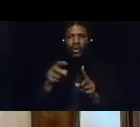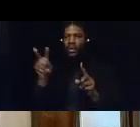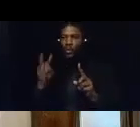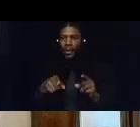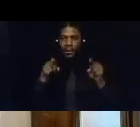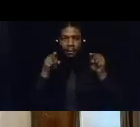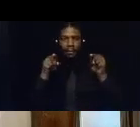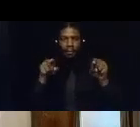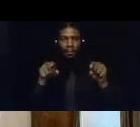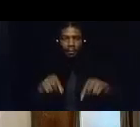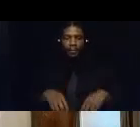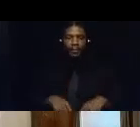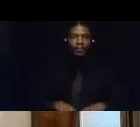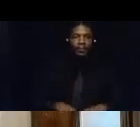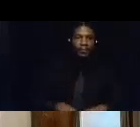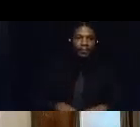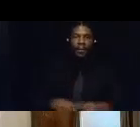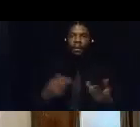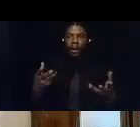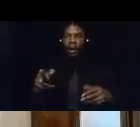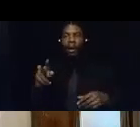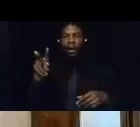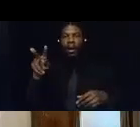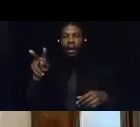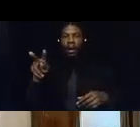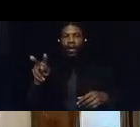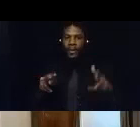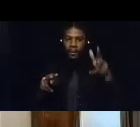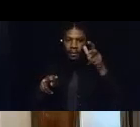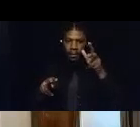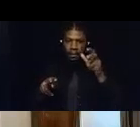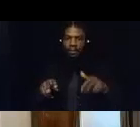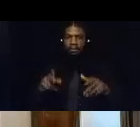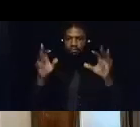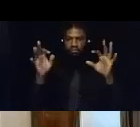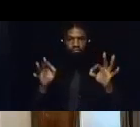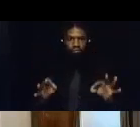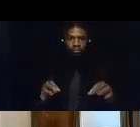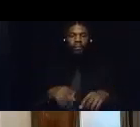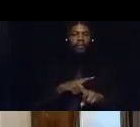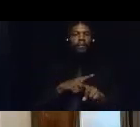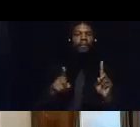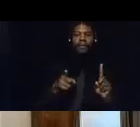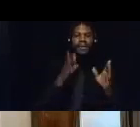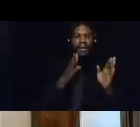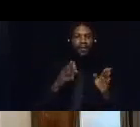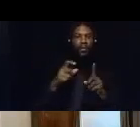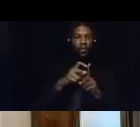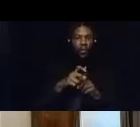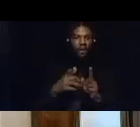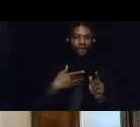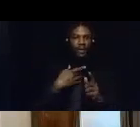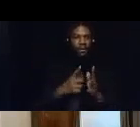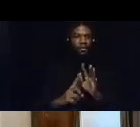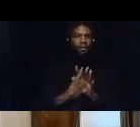But I really want you to think about individual words that resonate for you. And we'll be